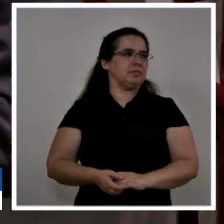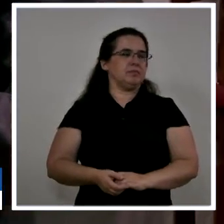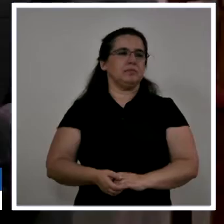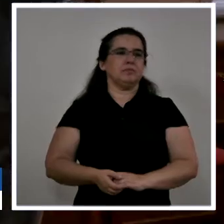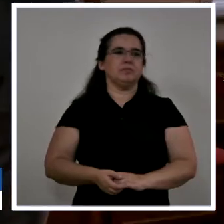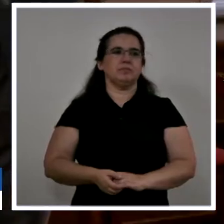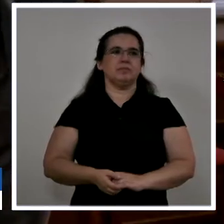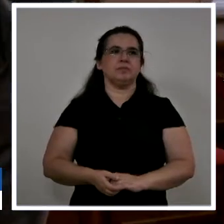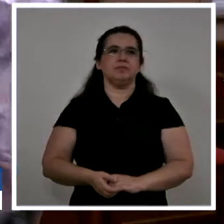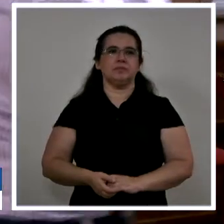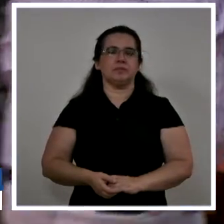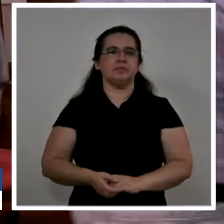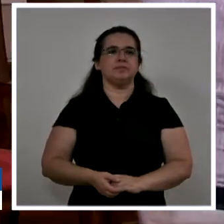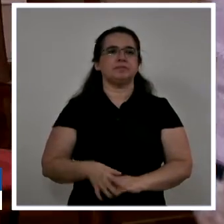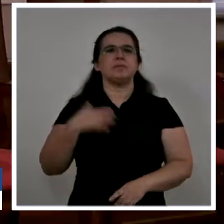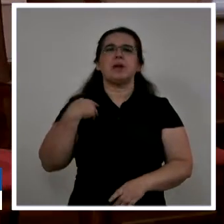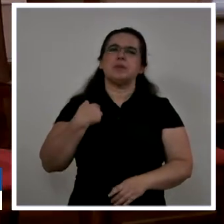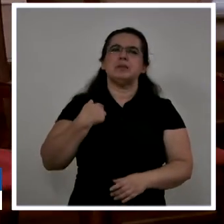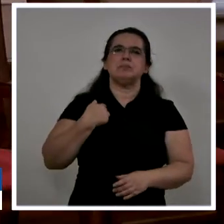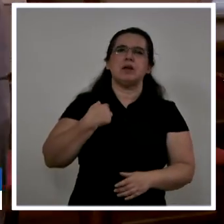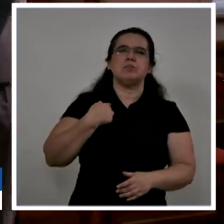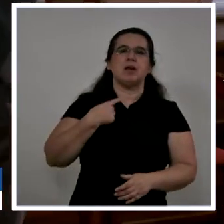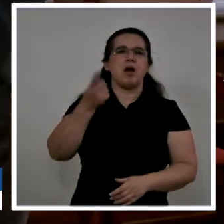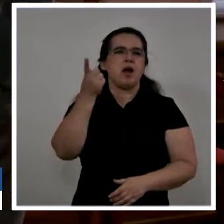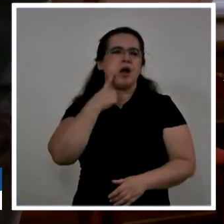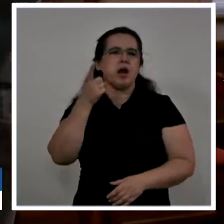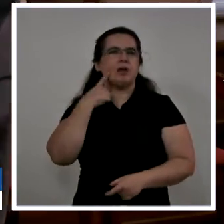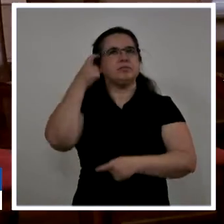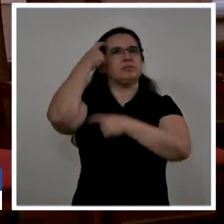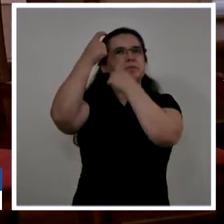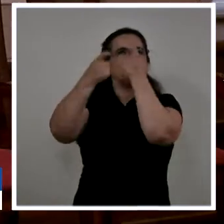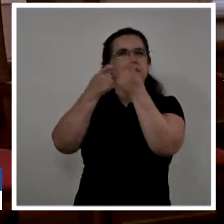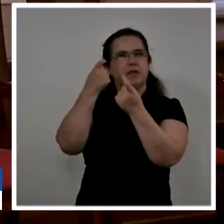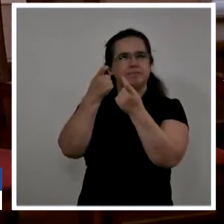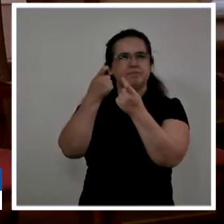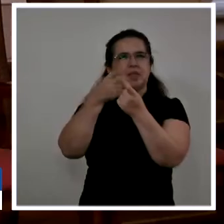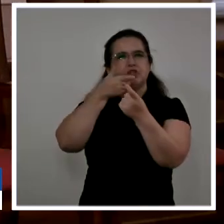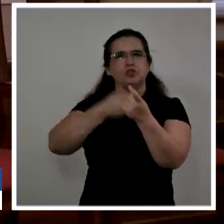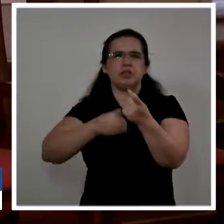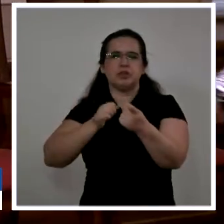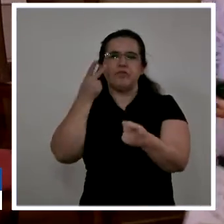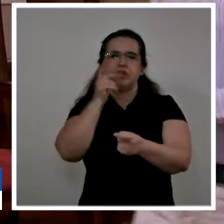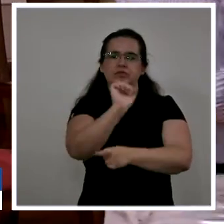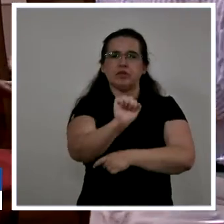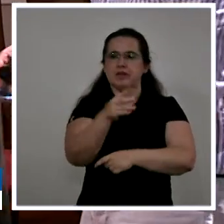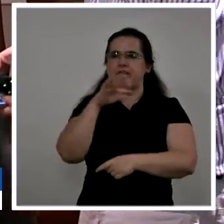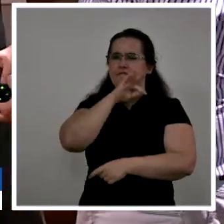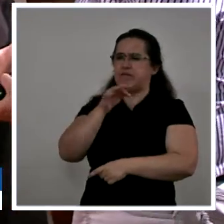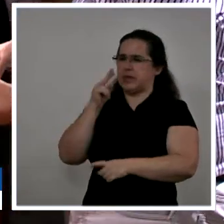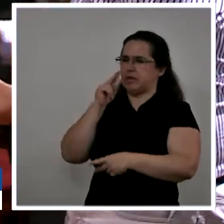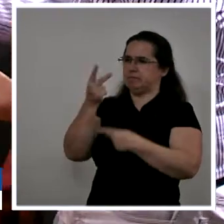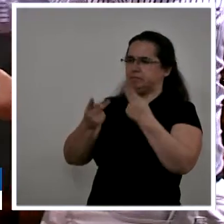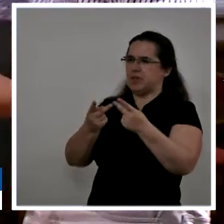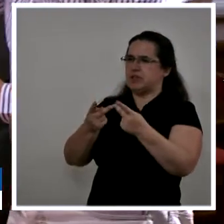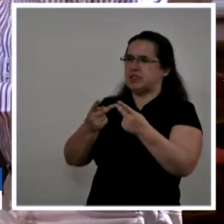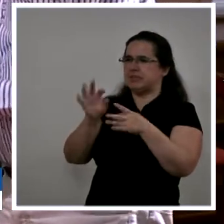don't want to do quite that same thing. Já tiveram esta experiência de pensarem, bom, olharem para a vossa família e dizerem assim, bom, esta característica